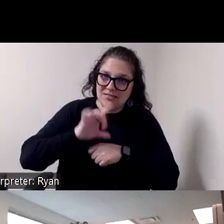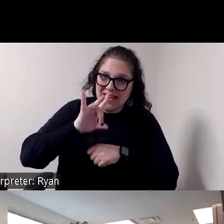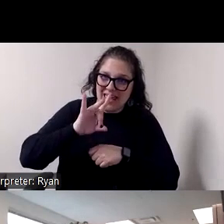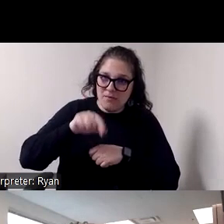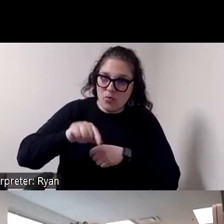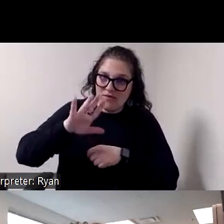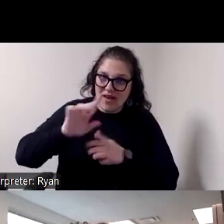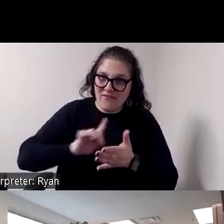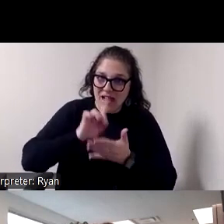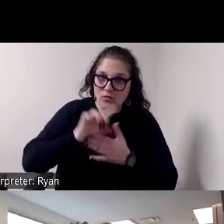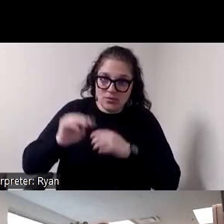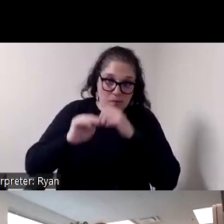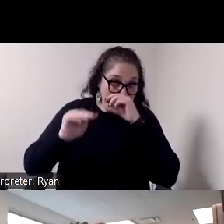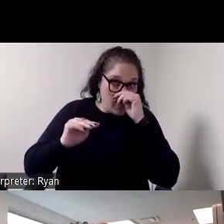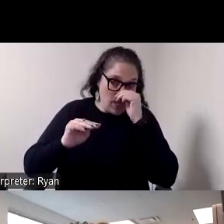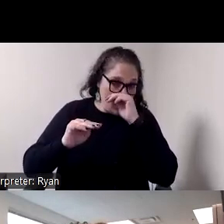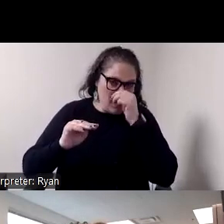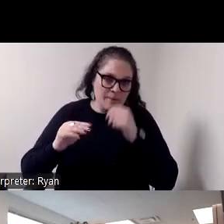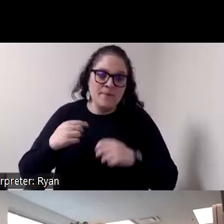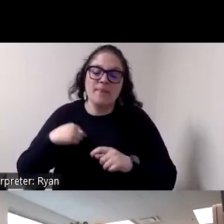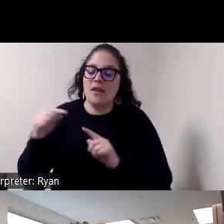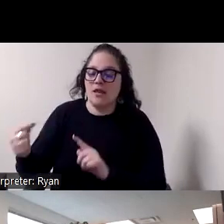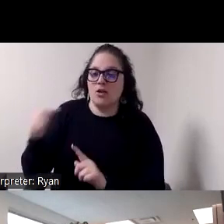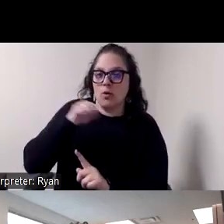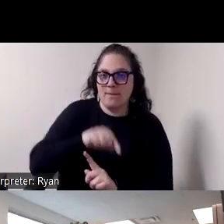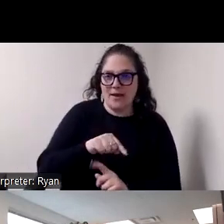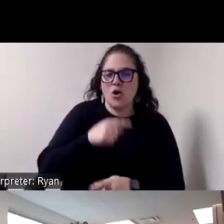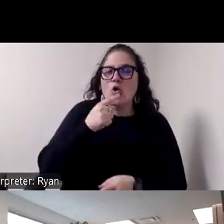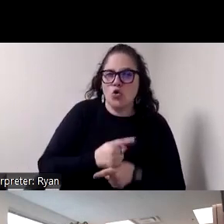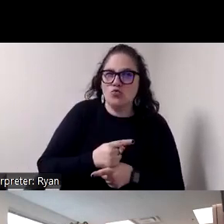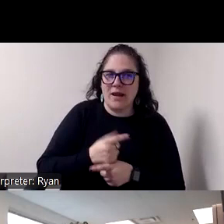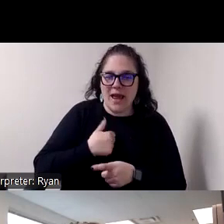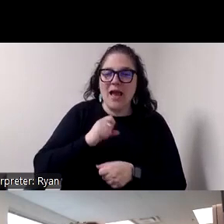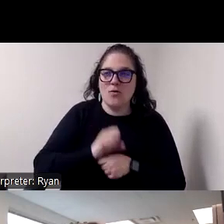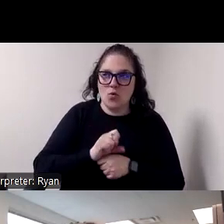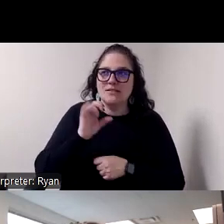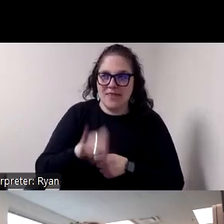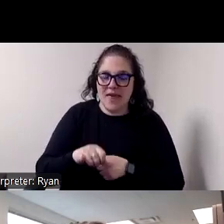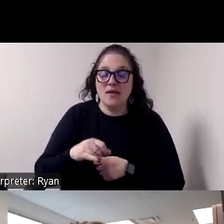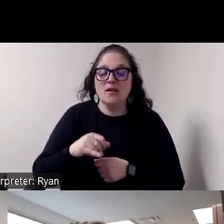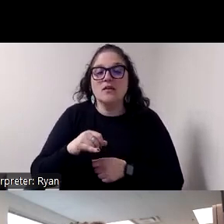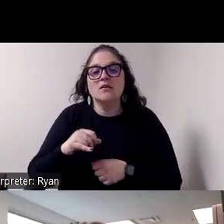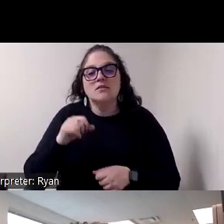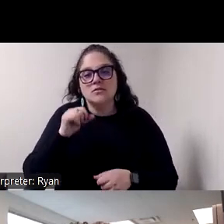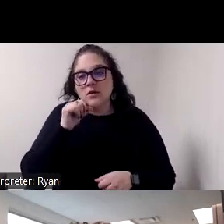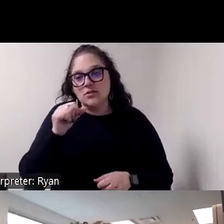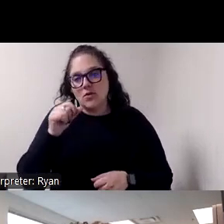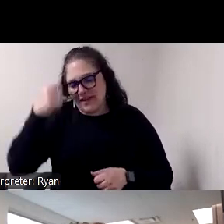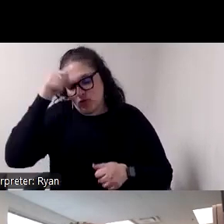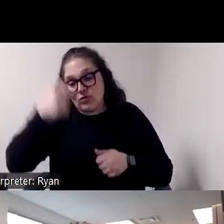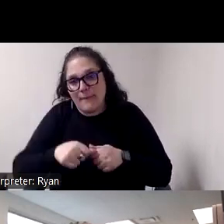on Monday. So that way I can go back and be like, okay, yeah, that's right. I worked that many hours. So now I don't have to go and